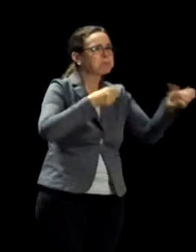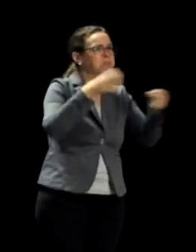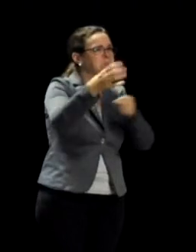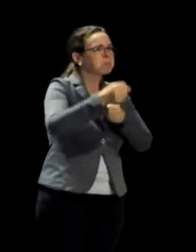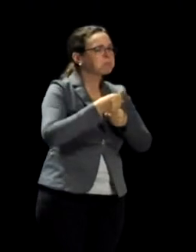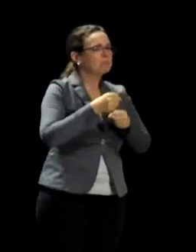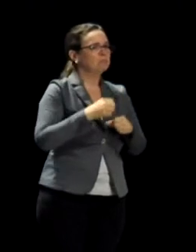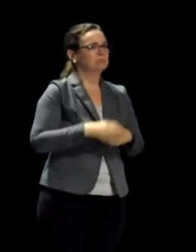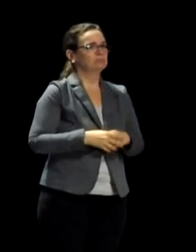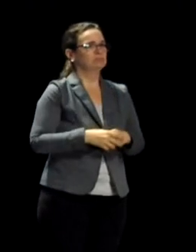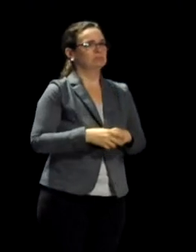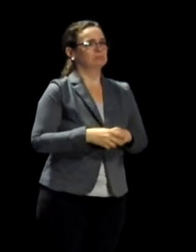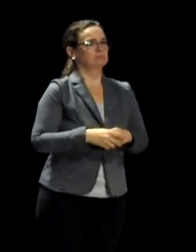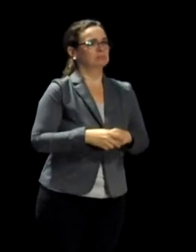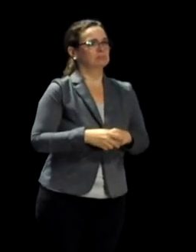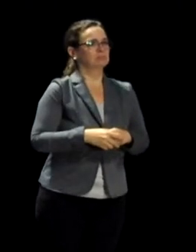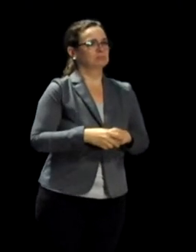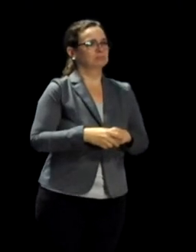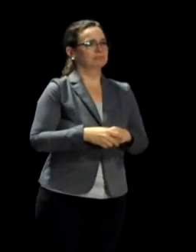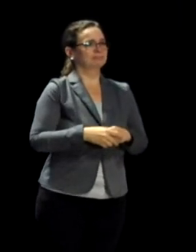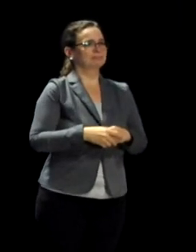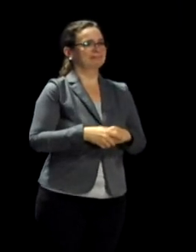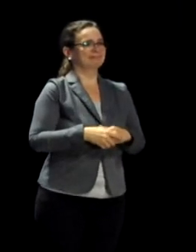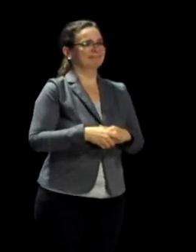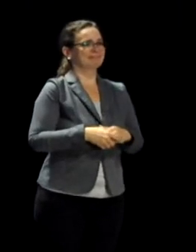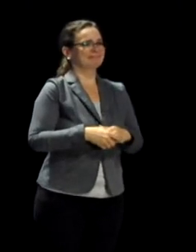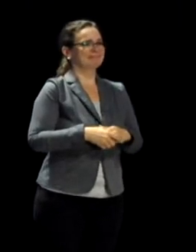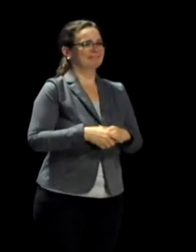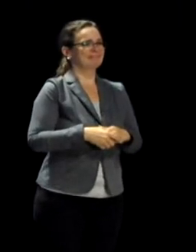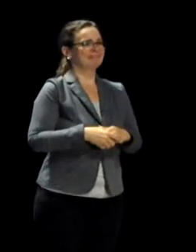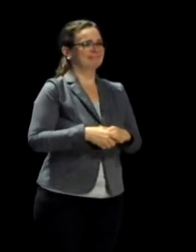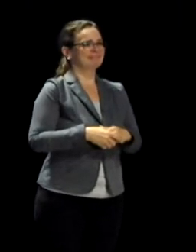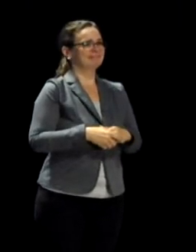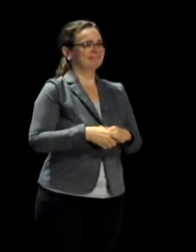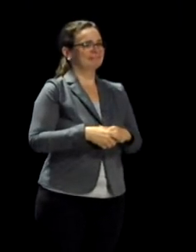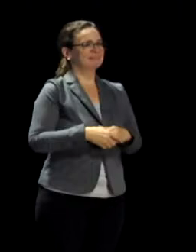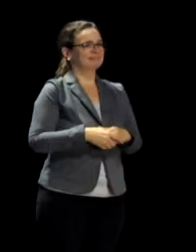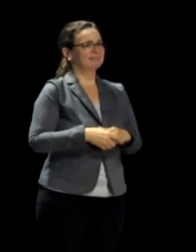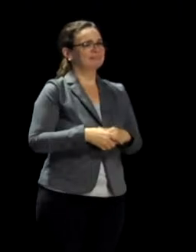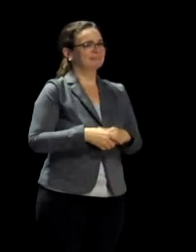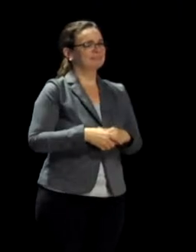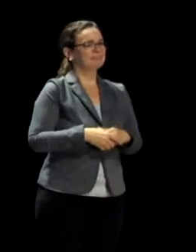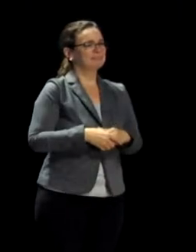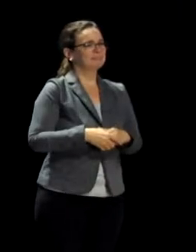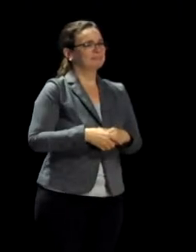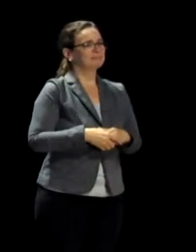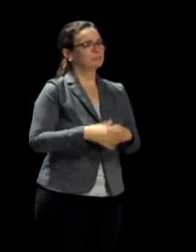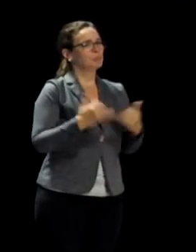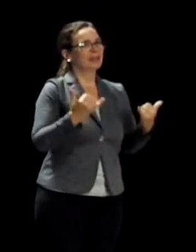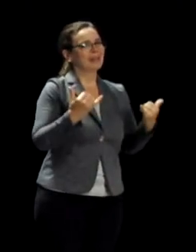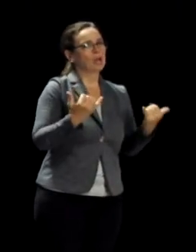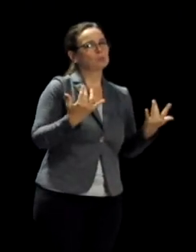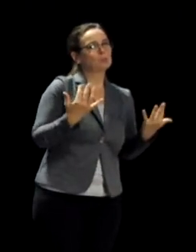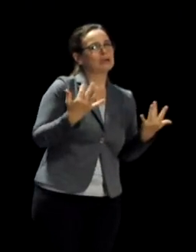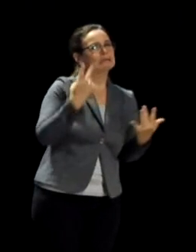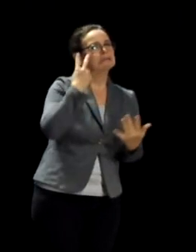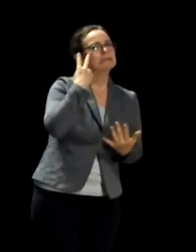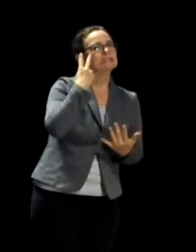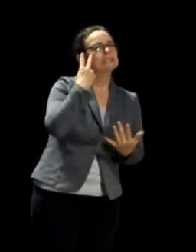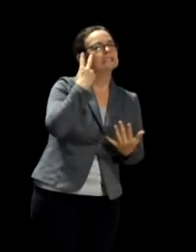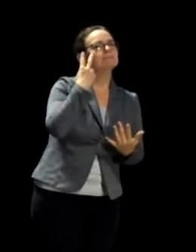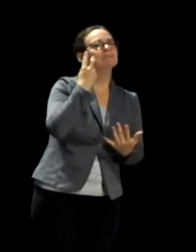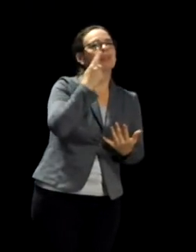more labs to help with that. But right now, I think it's a moment in time. I know Quest, for example,